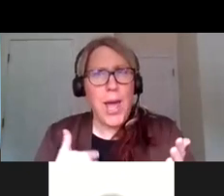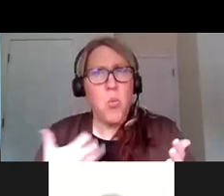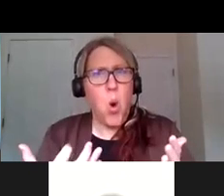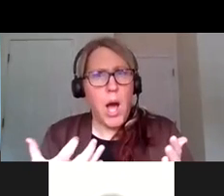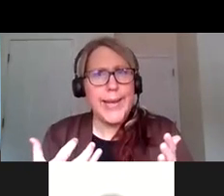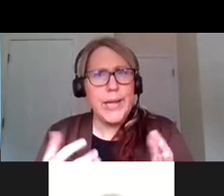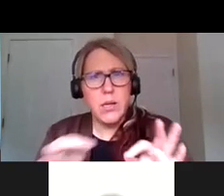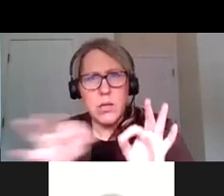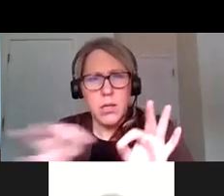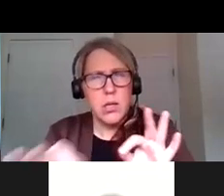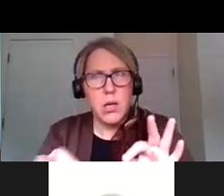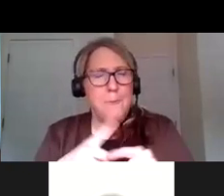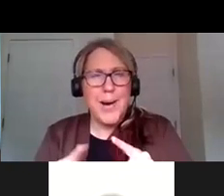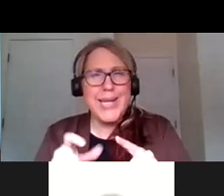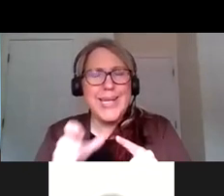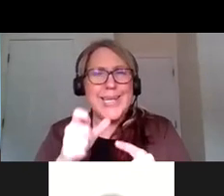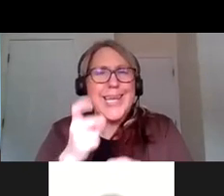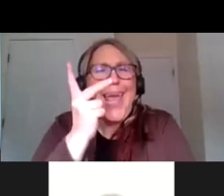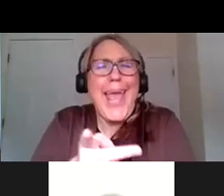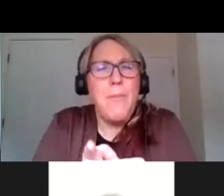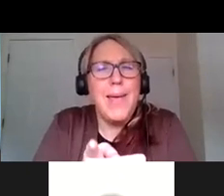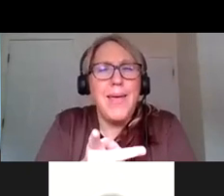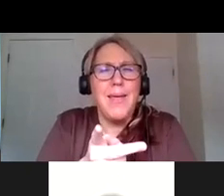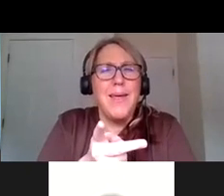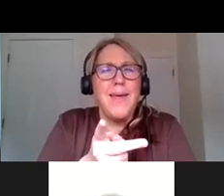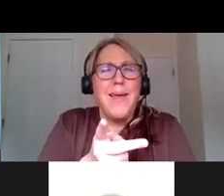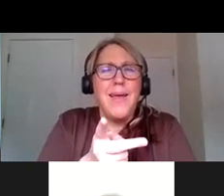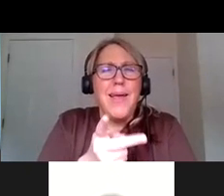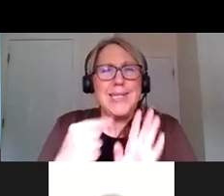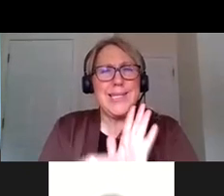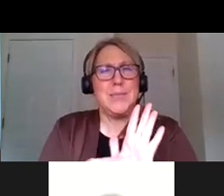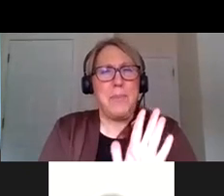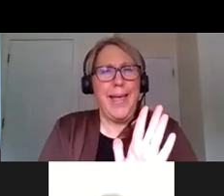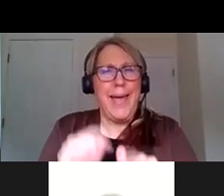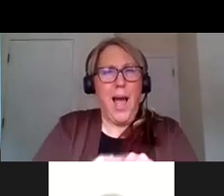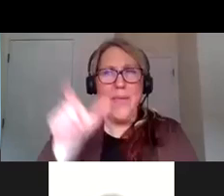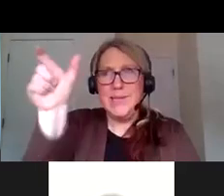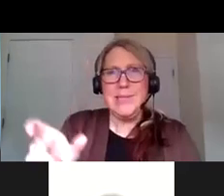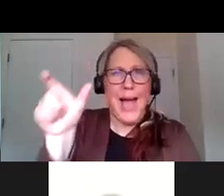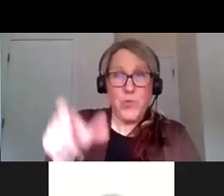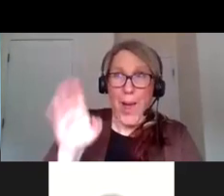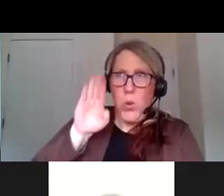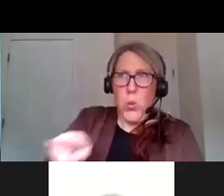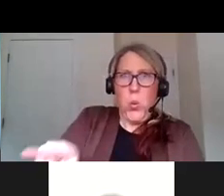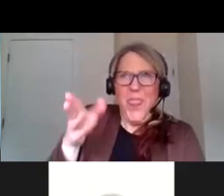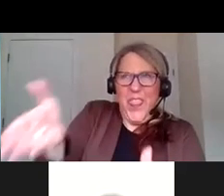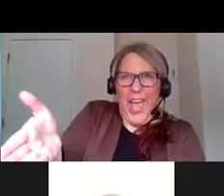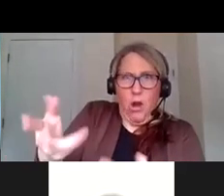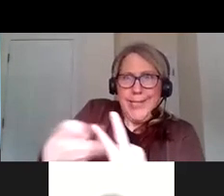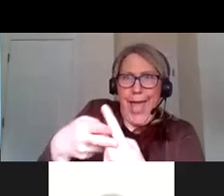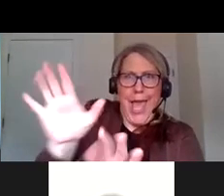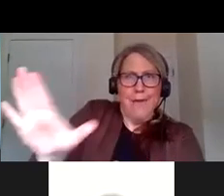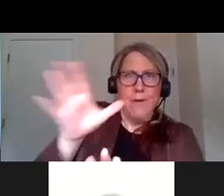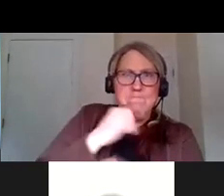But it didn't sort of keep that open in like a display on the side so that I knew it was there and had saved it the way I wanted to.